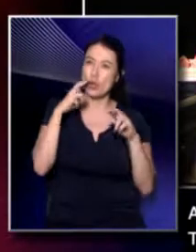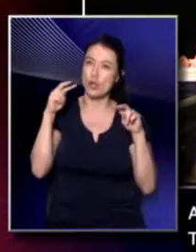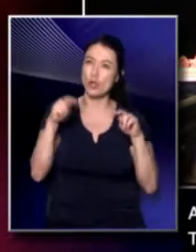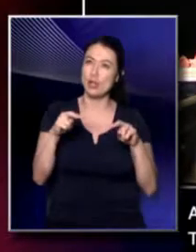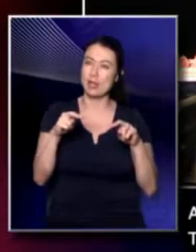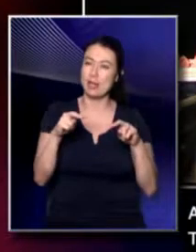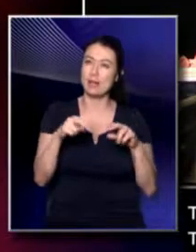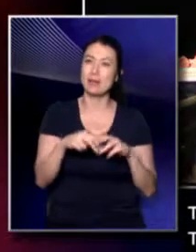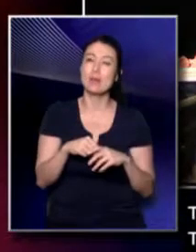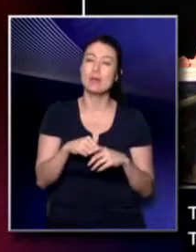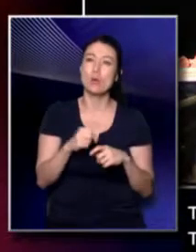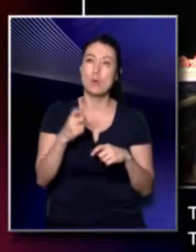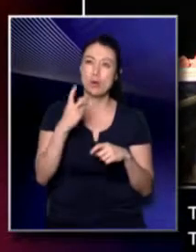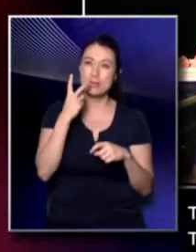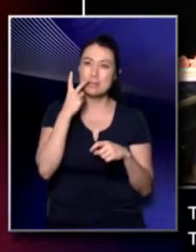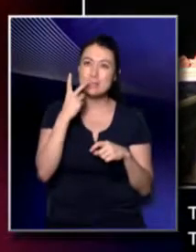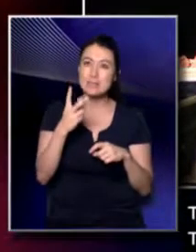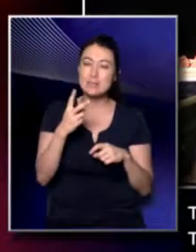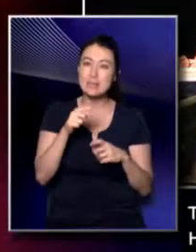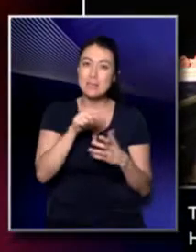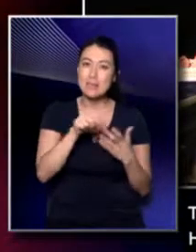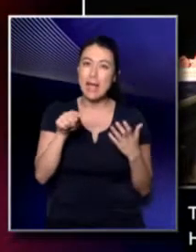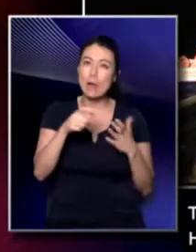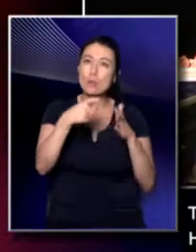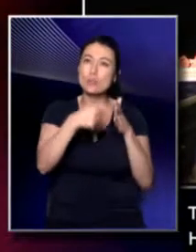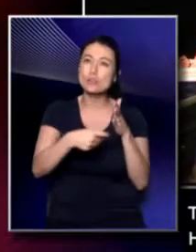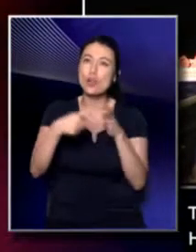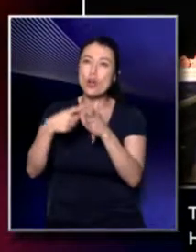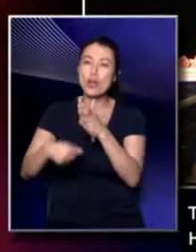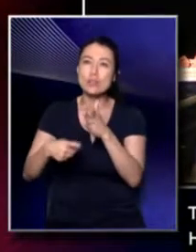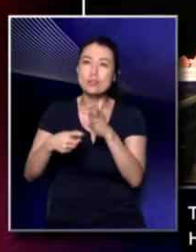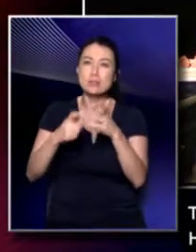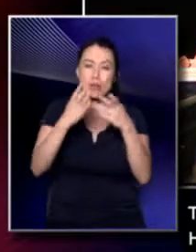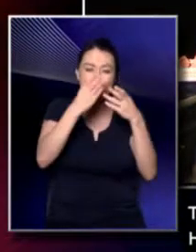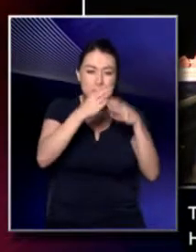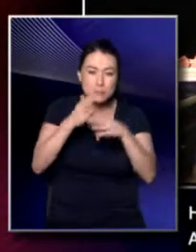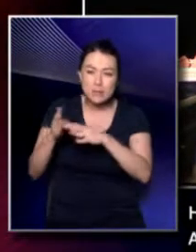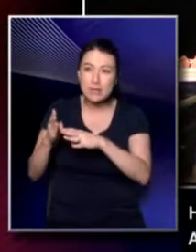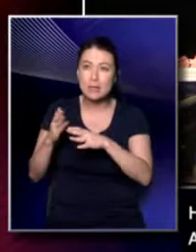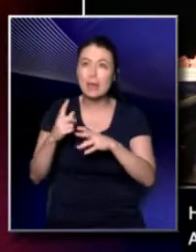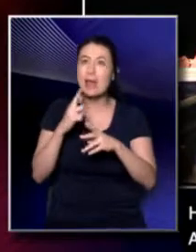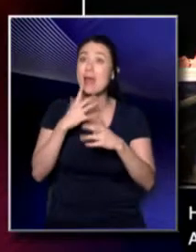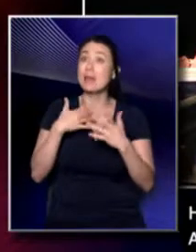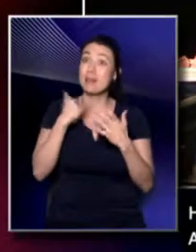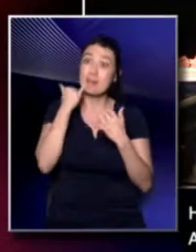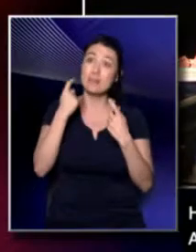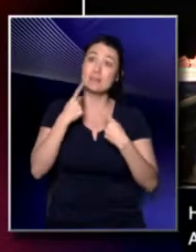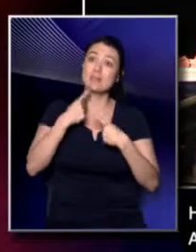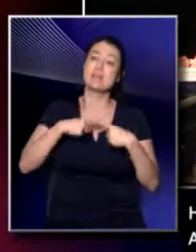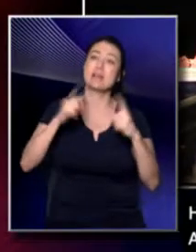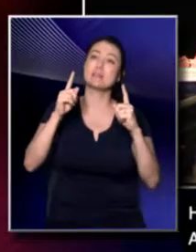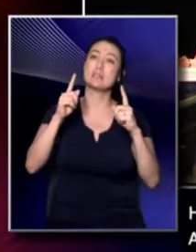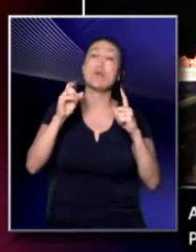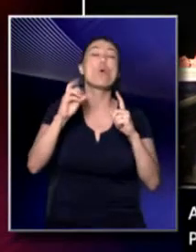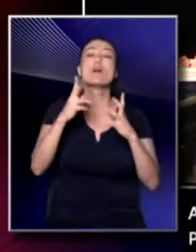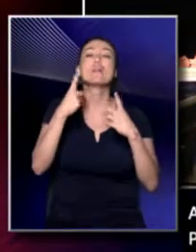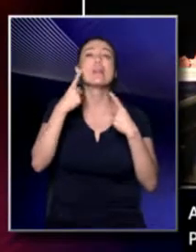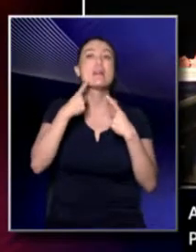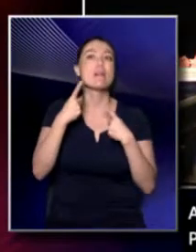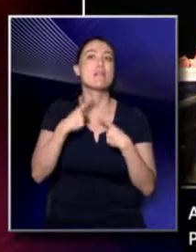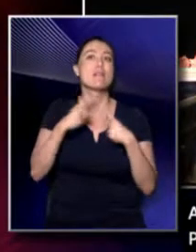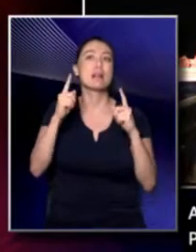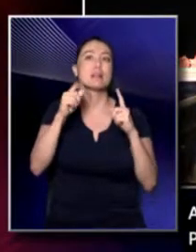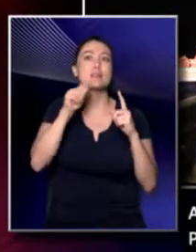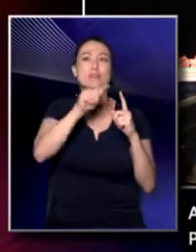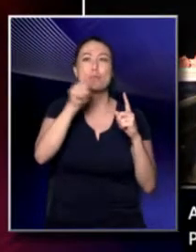see how those cost centers break out and the effectiveness of the programming, or the effectiveness of those